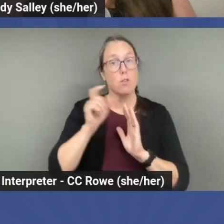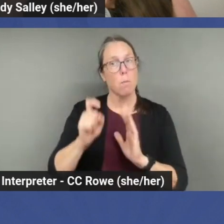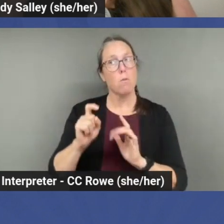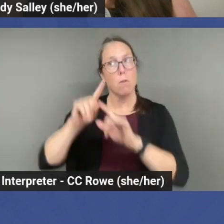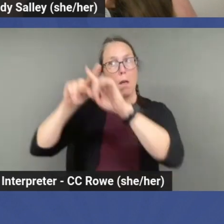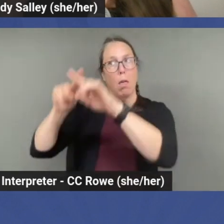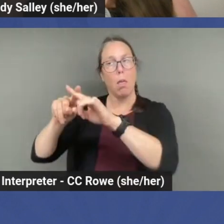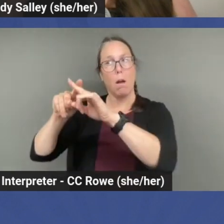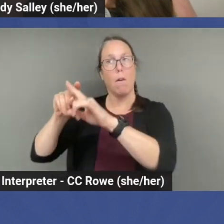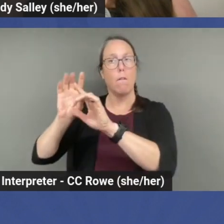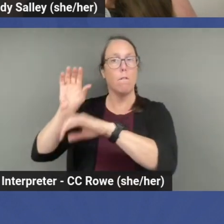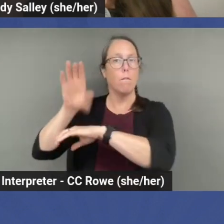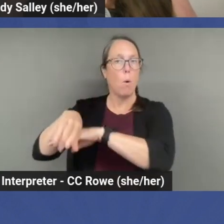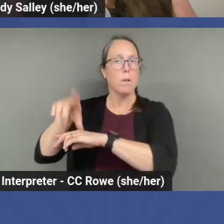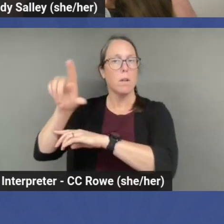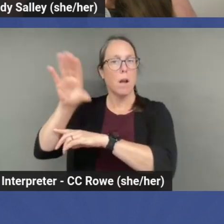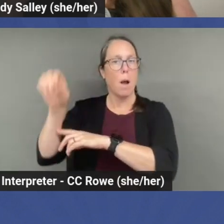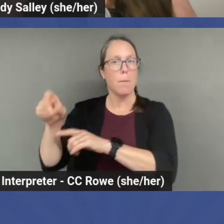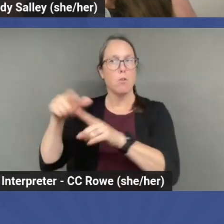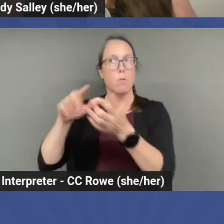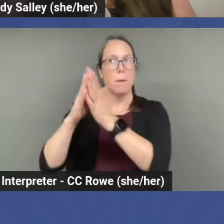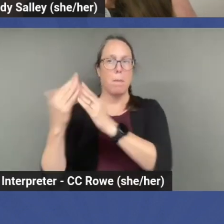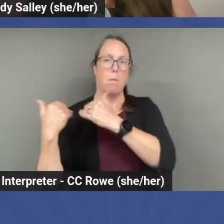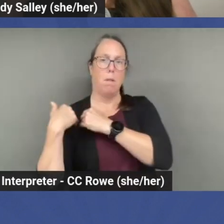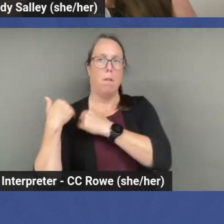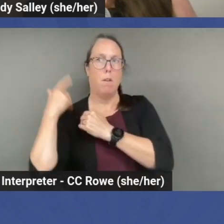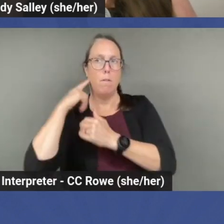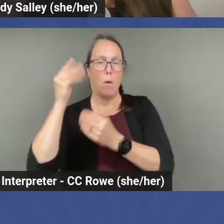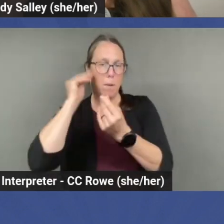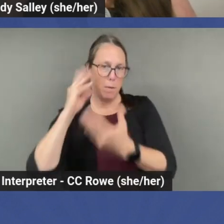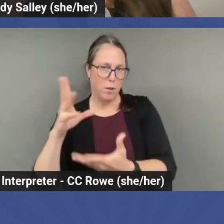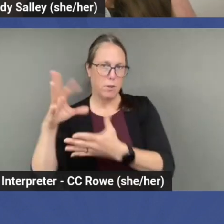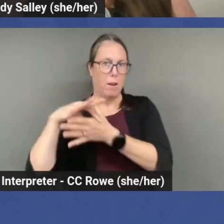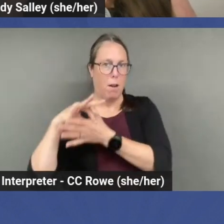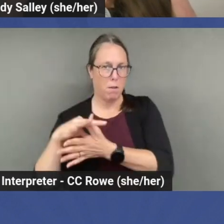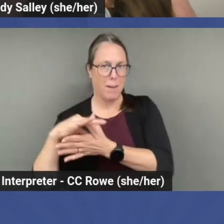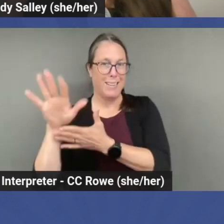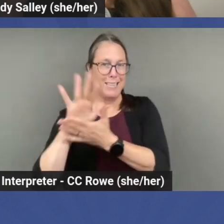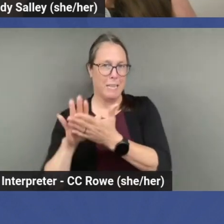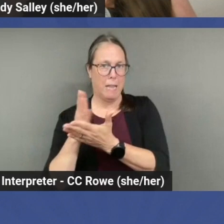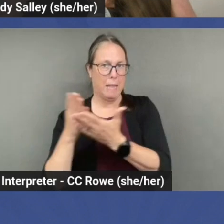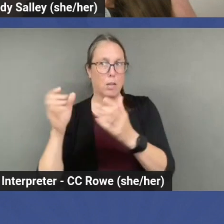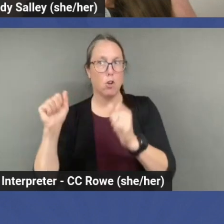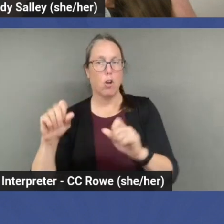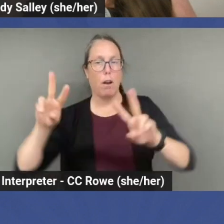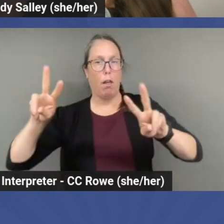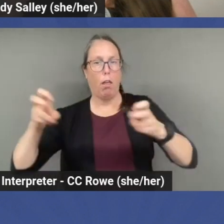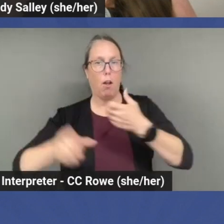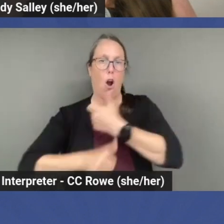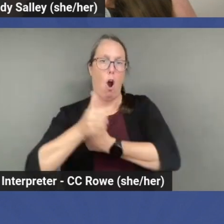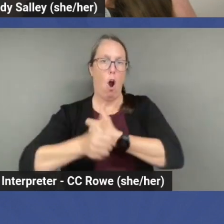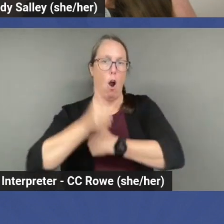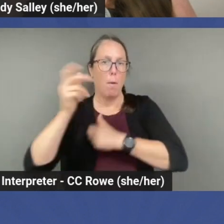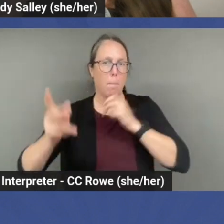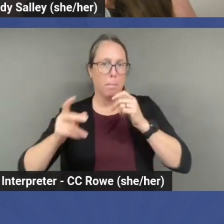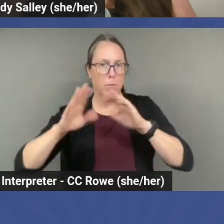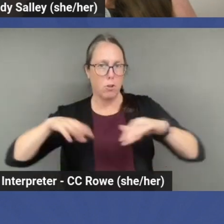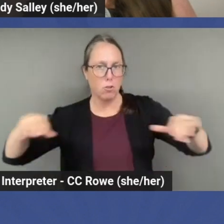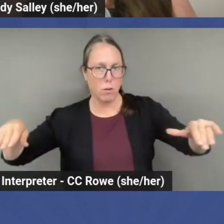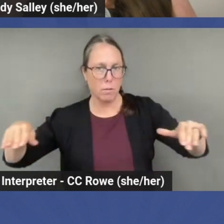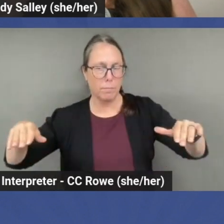for information and content design features that could be quote unquote harmful to children. And they have all kinds